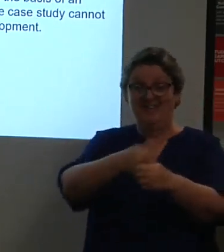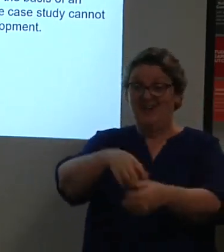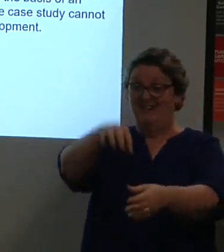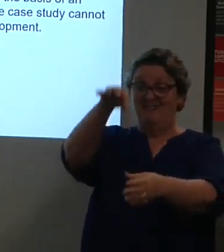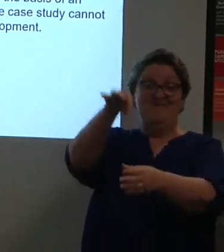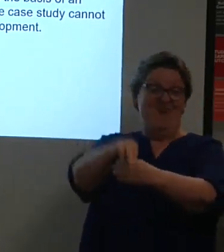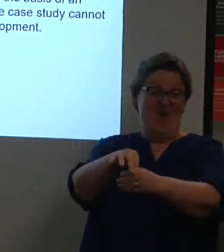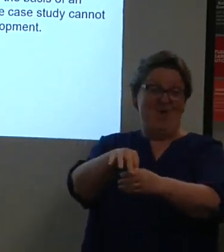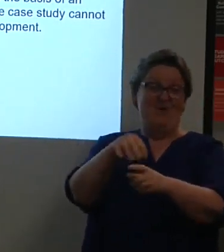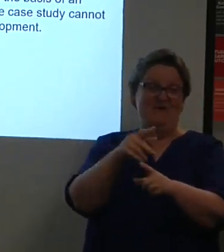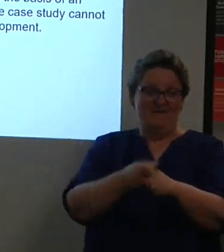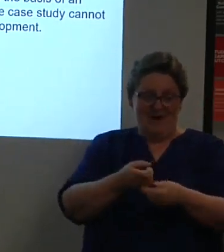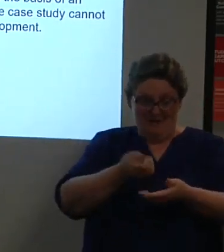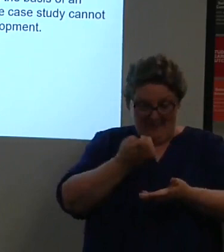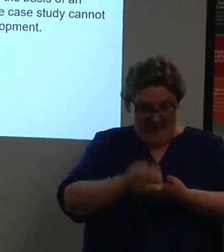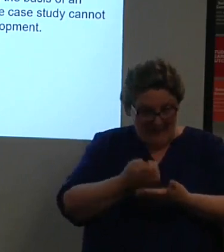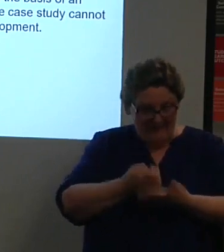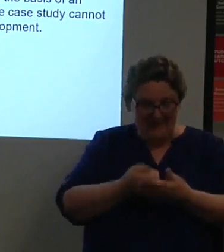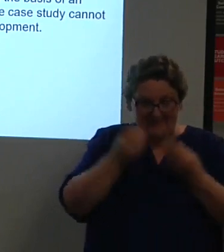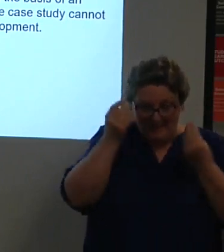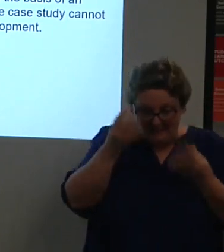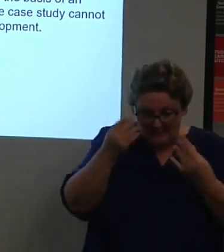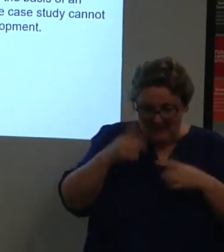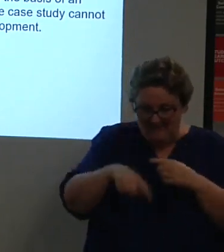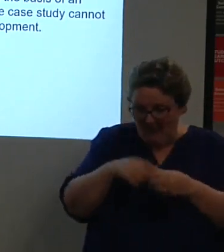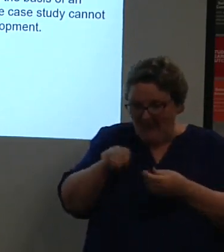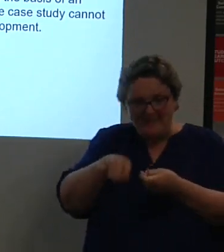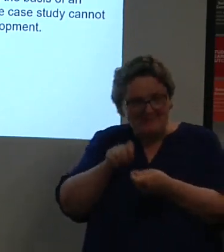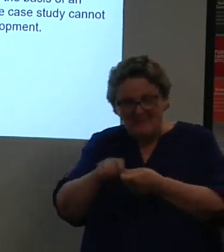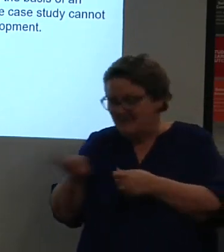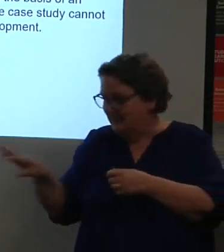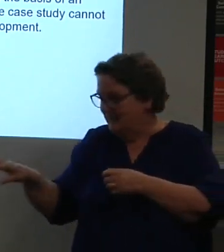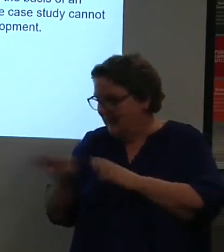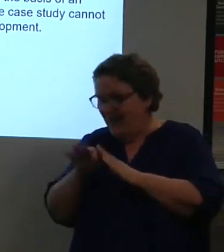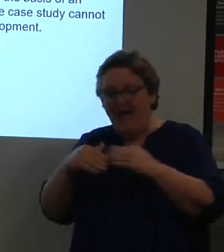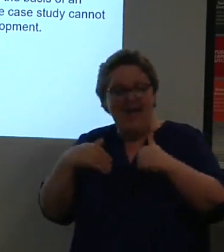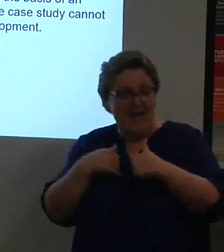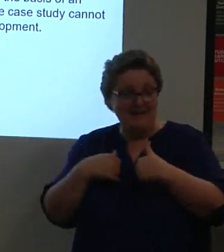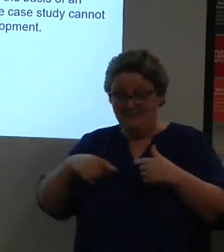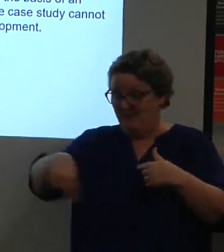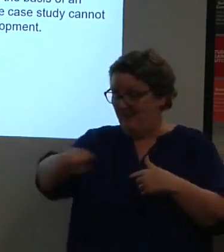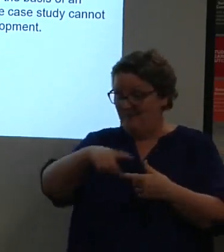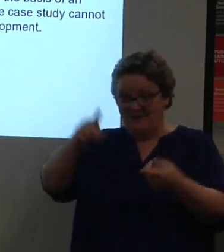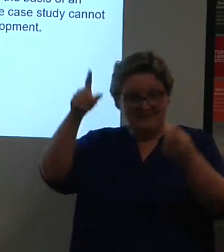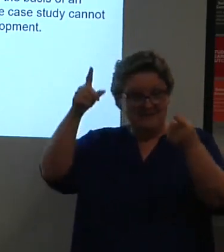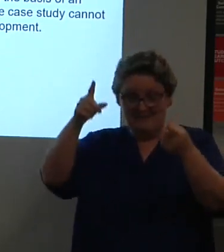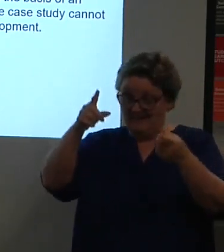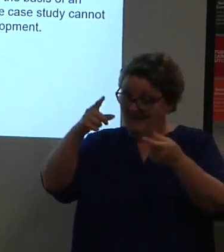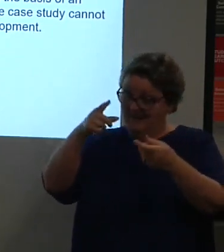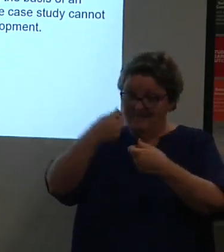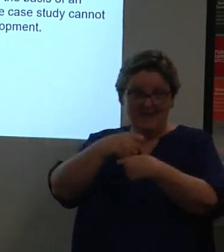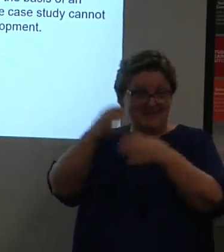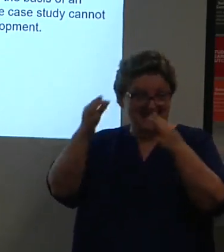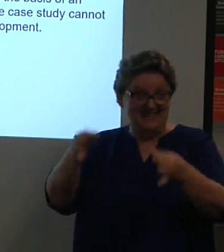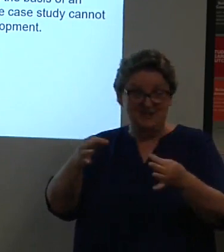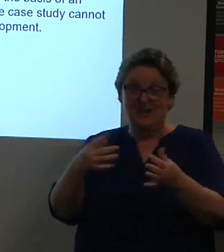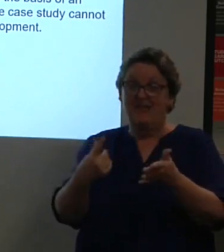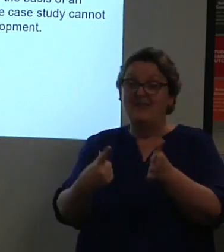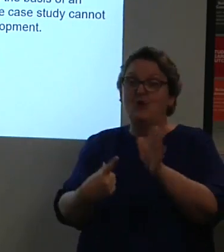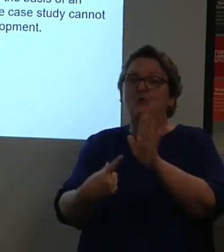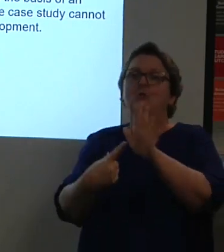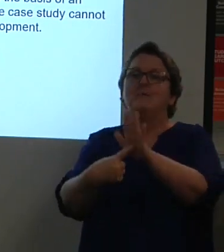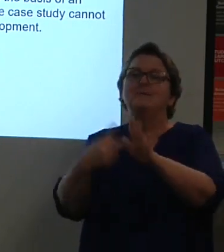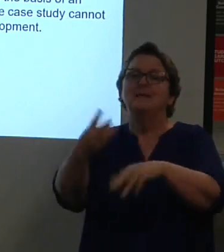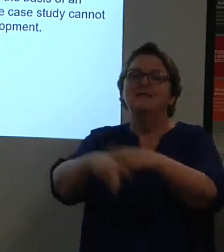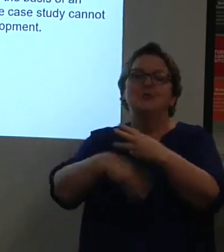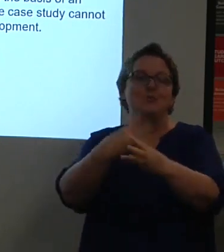that they have about their particular organism. So they have to end up reaching a decision, and they represent a worldview, right?